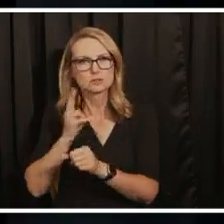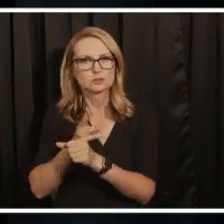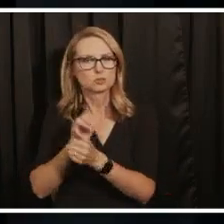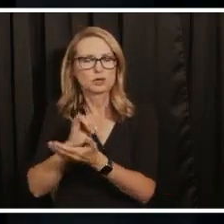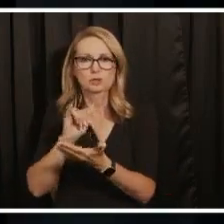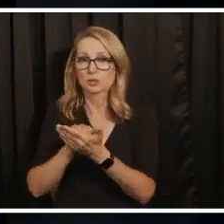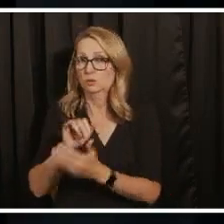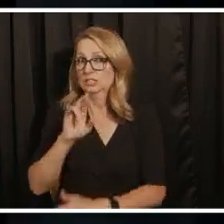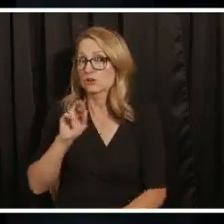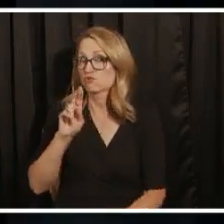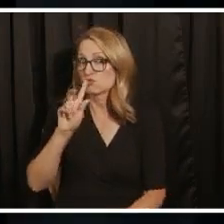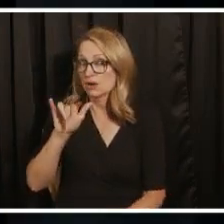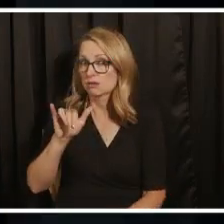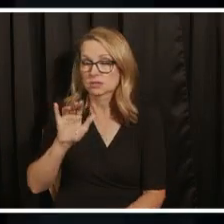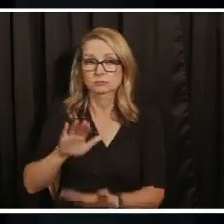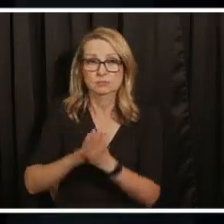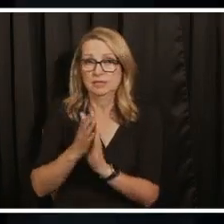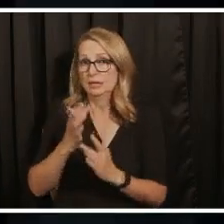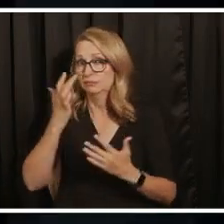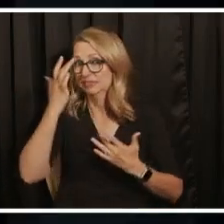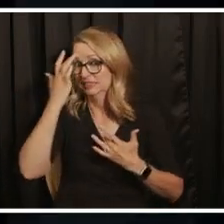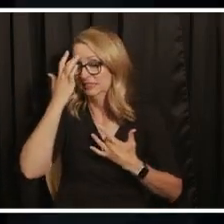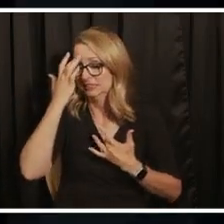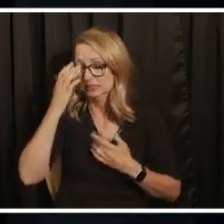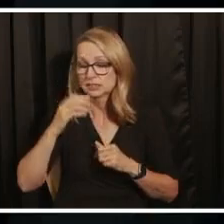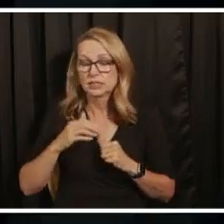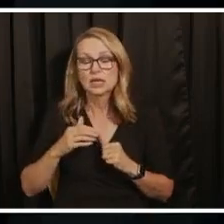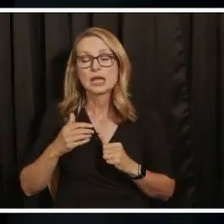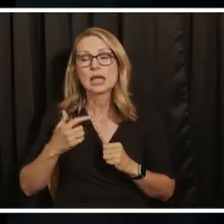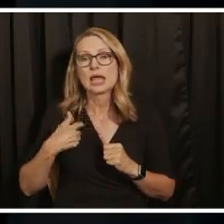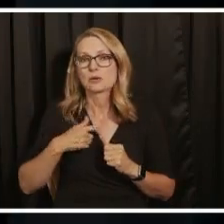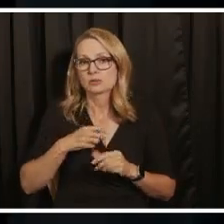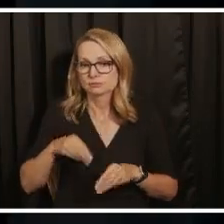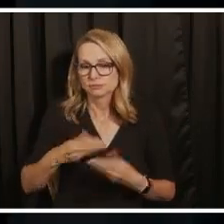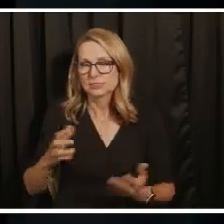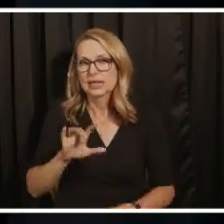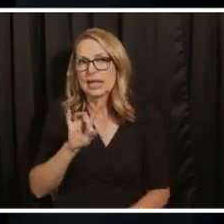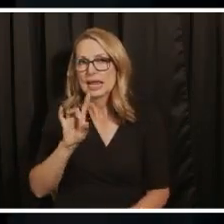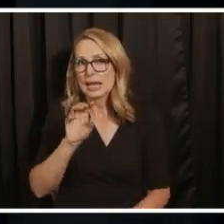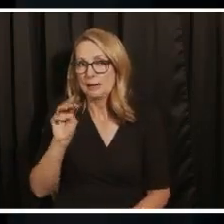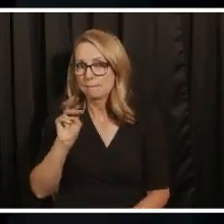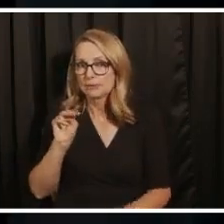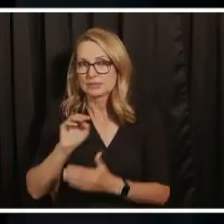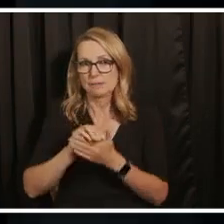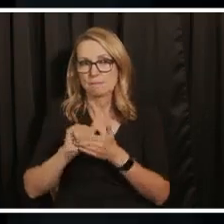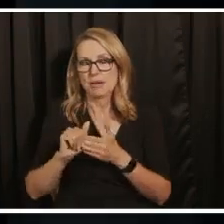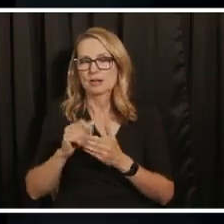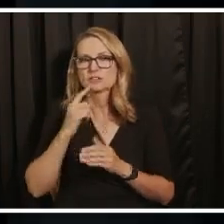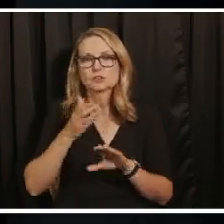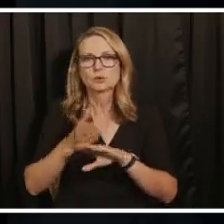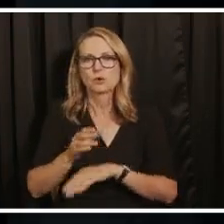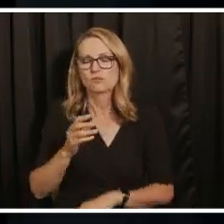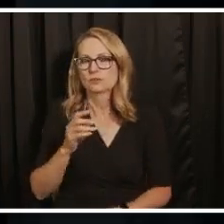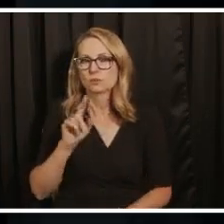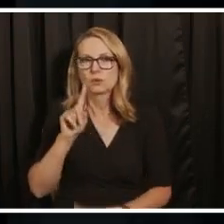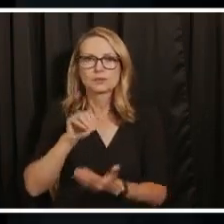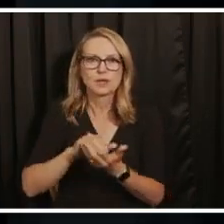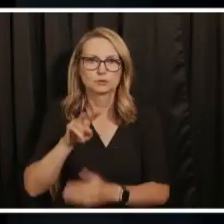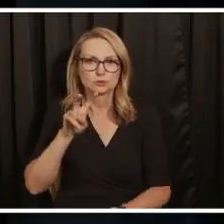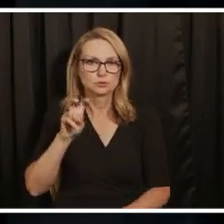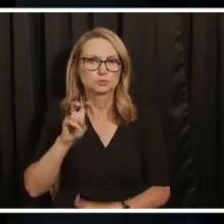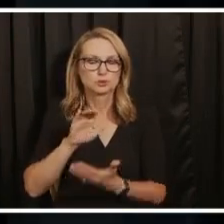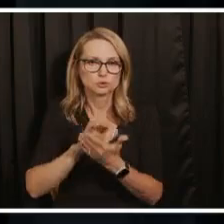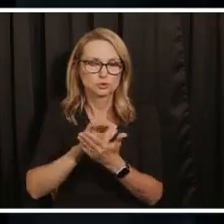COVID. We launched that in 2021, and we delivered 8 million masks to 412 schools, public, private, charter